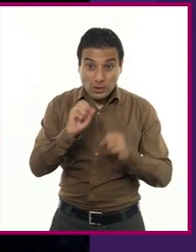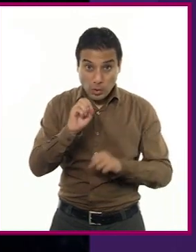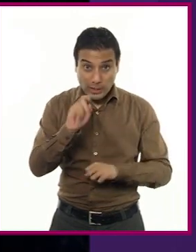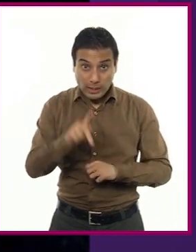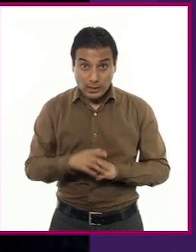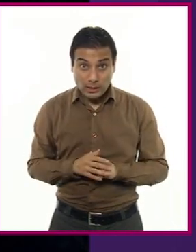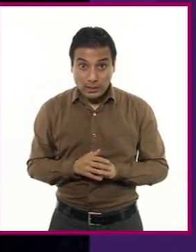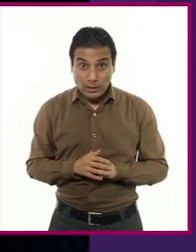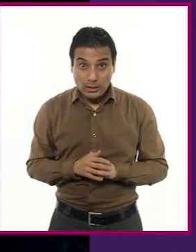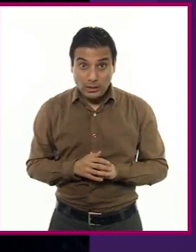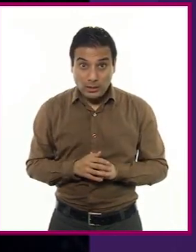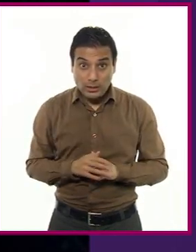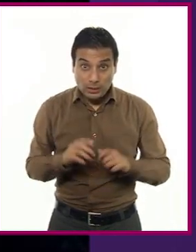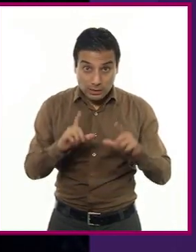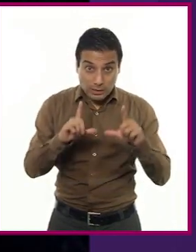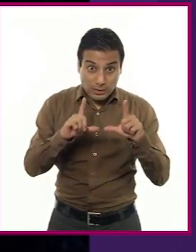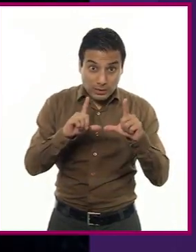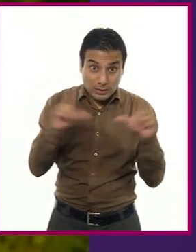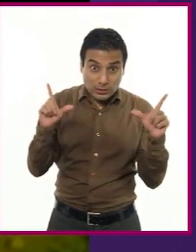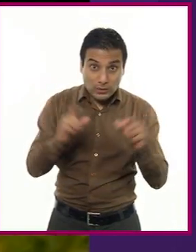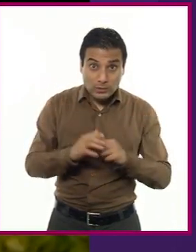Ready?